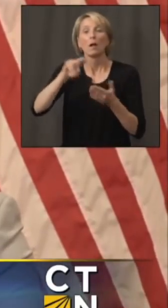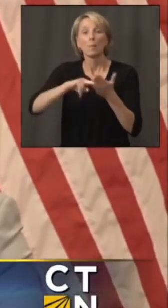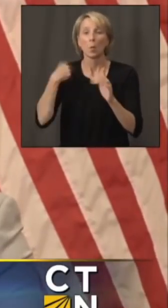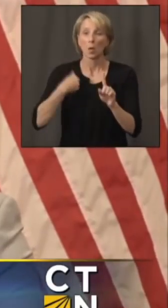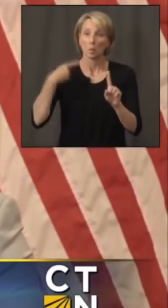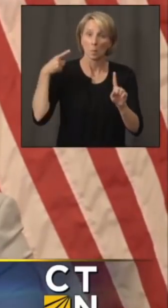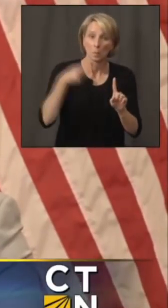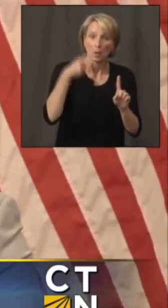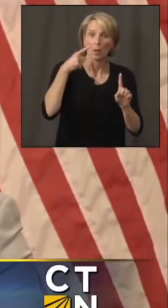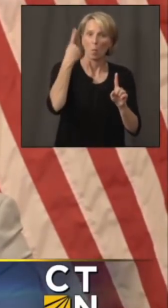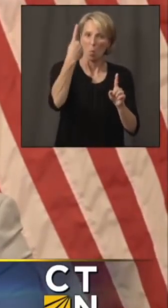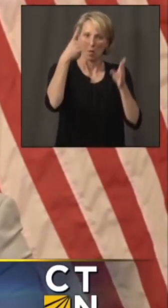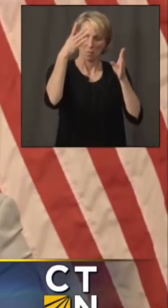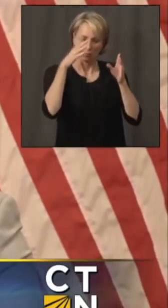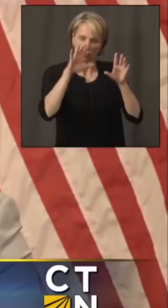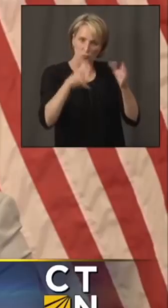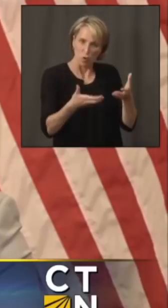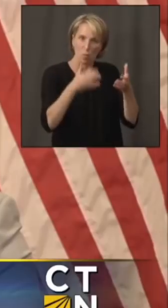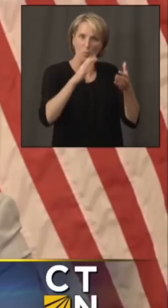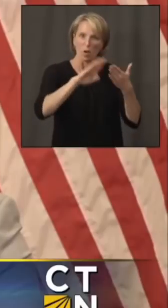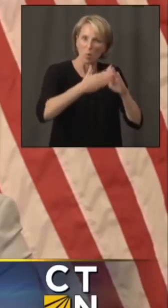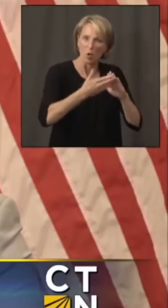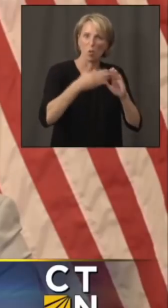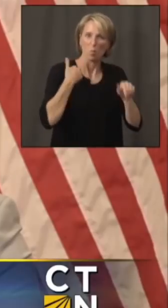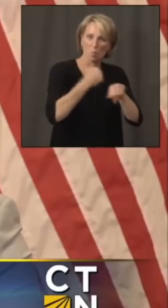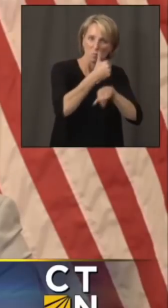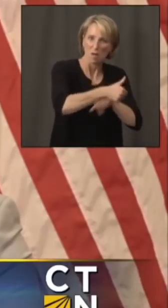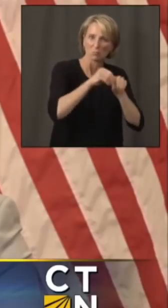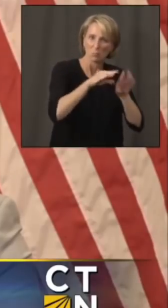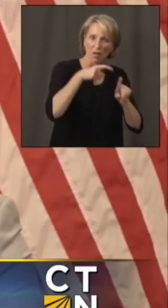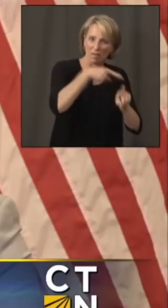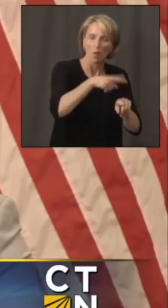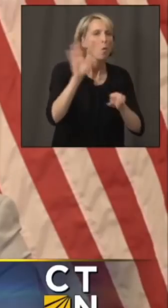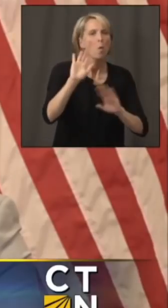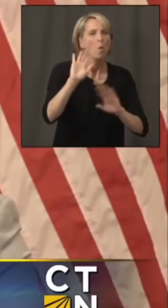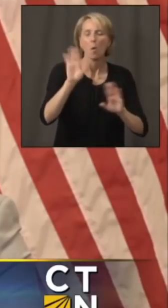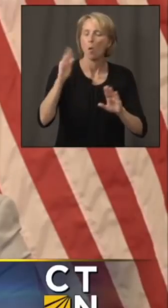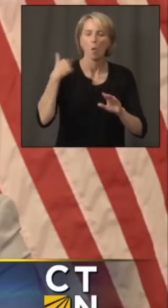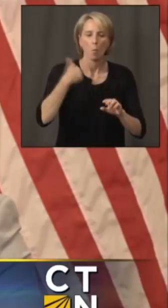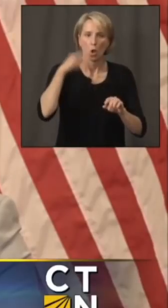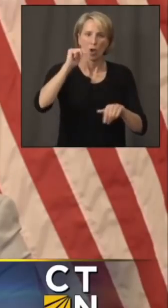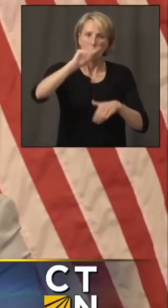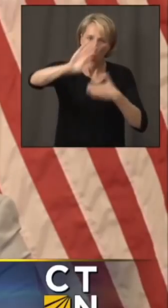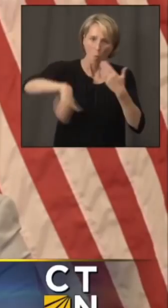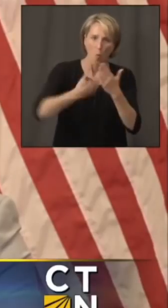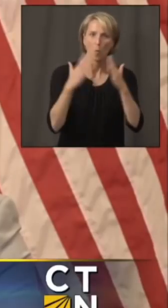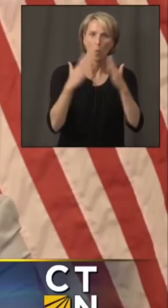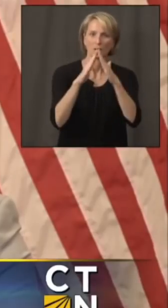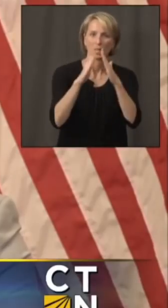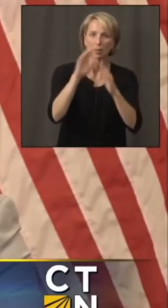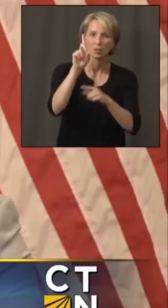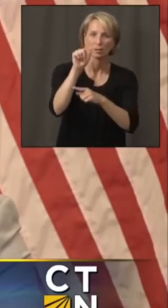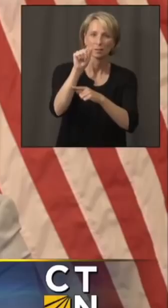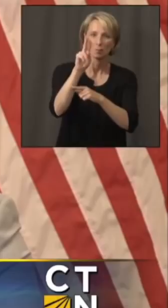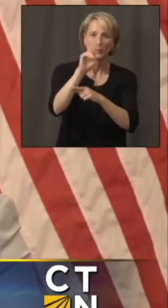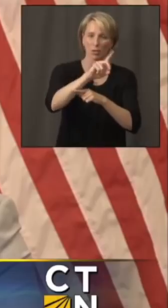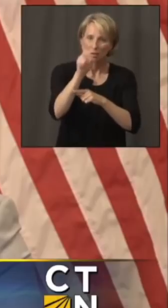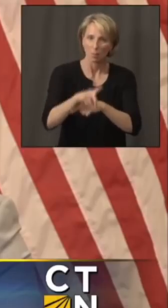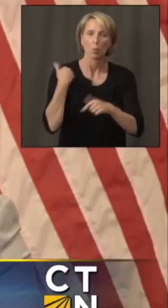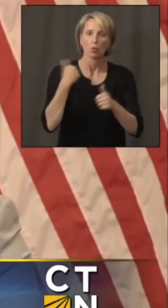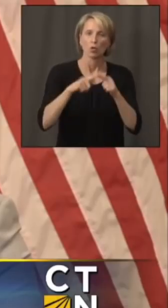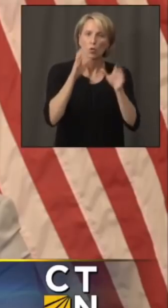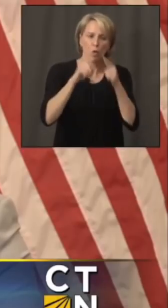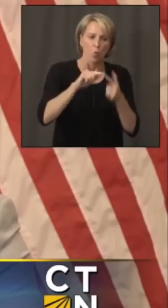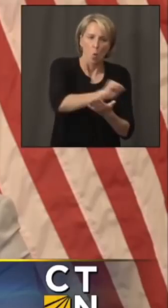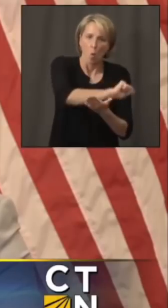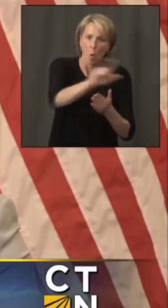one particular community because of the spread happening with that community. We're targeting a whole town and making sure every person understands the risks that